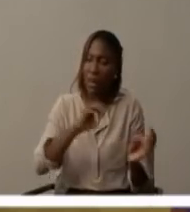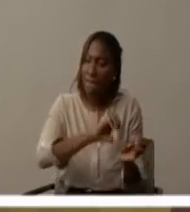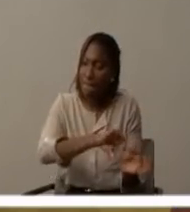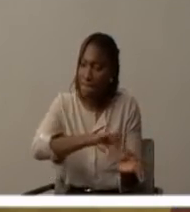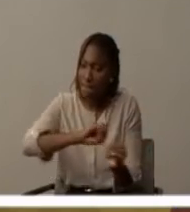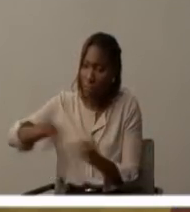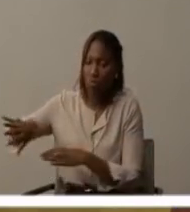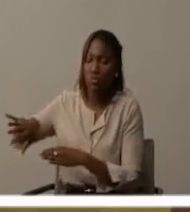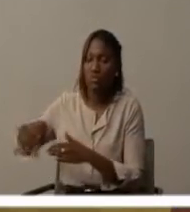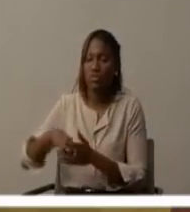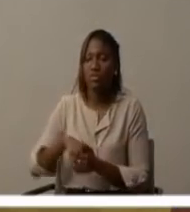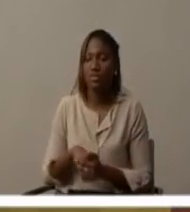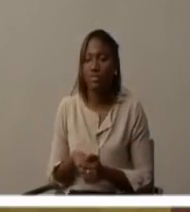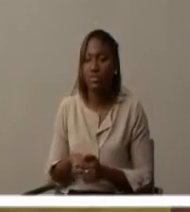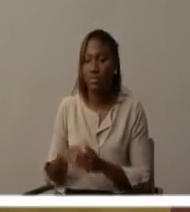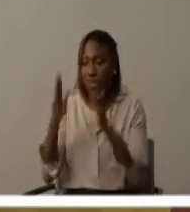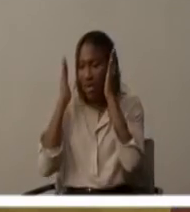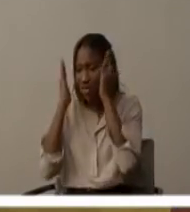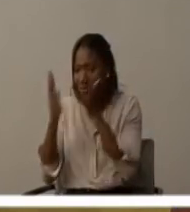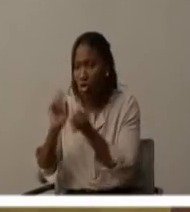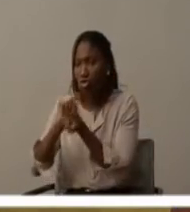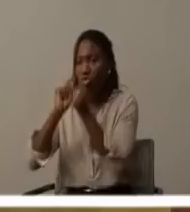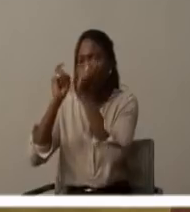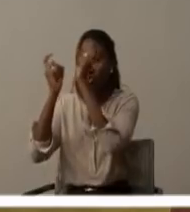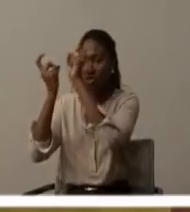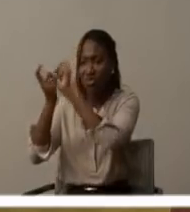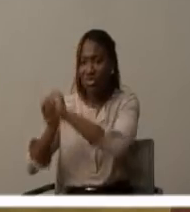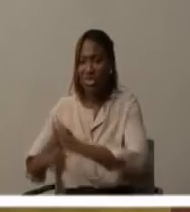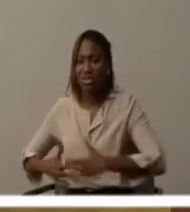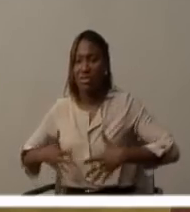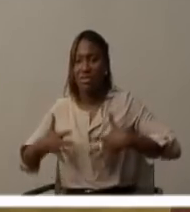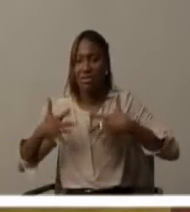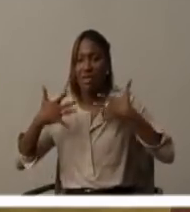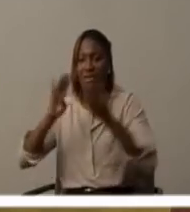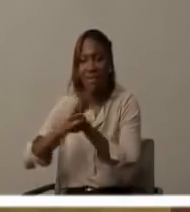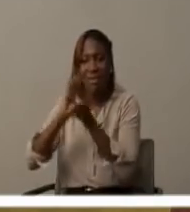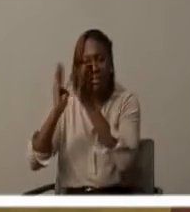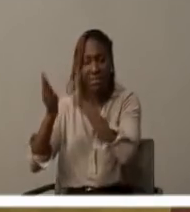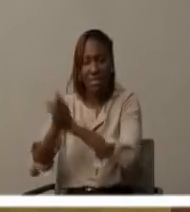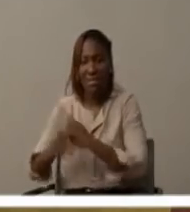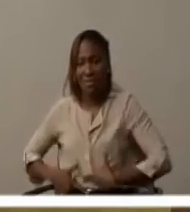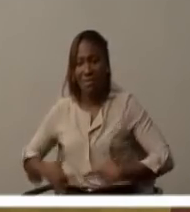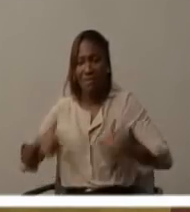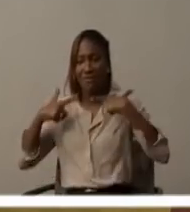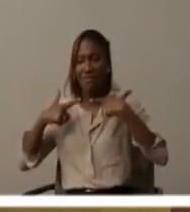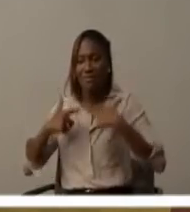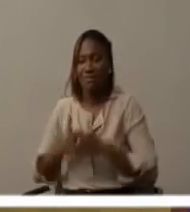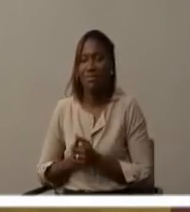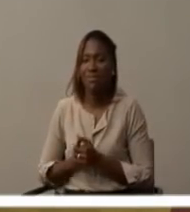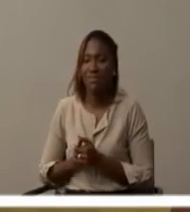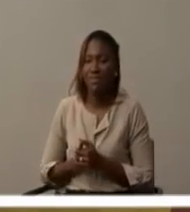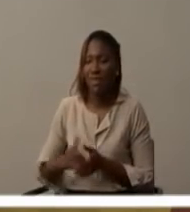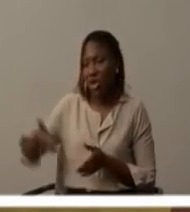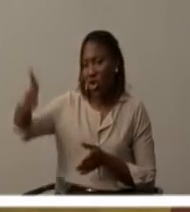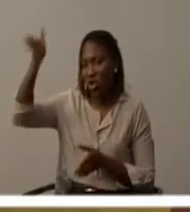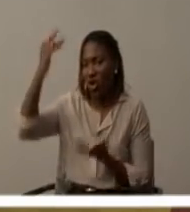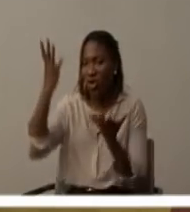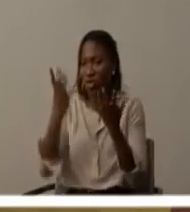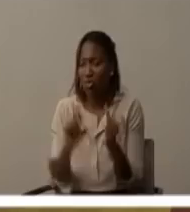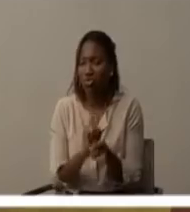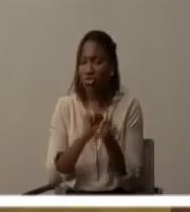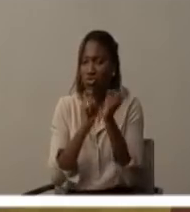grave. Come out of the grave. Because God means to do a renewal in this people.